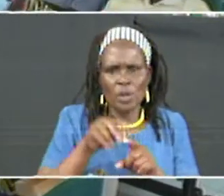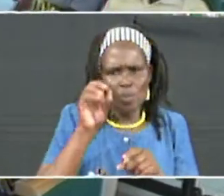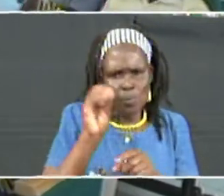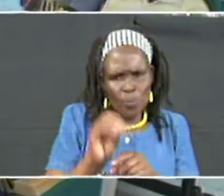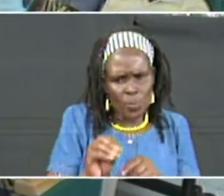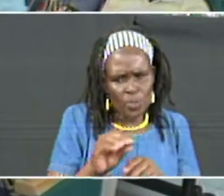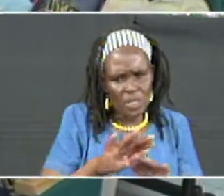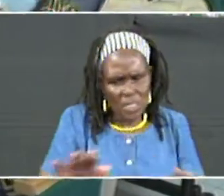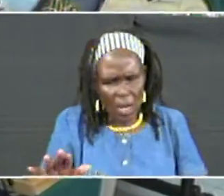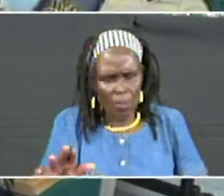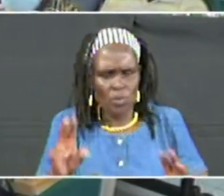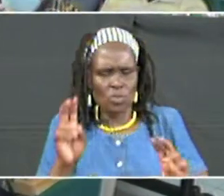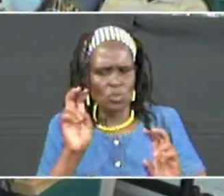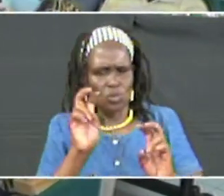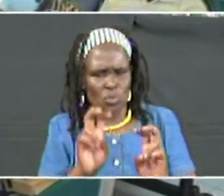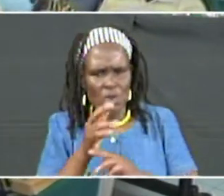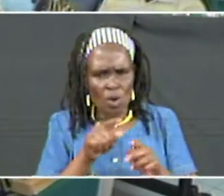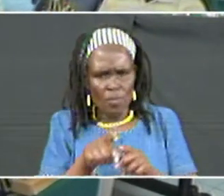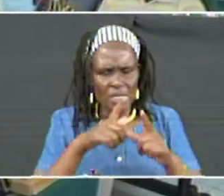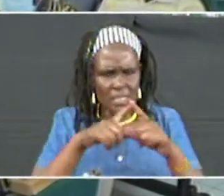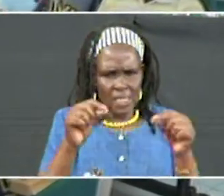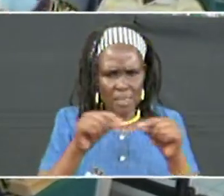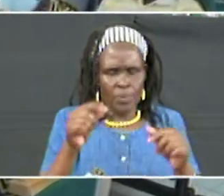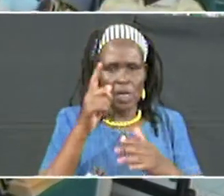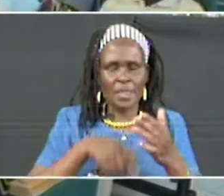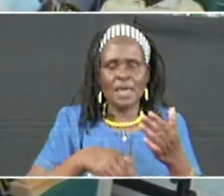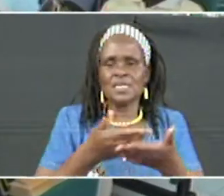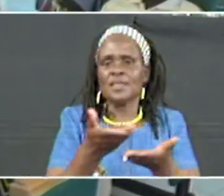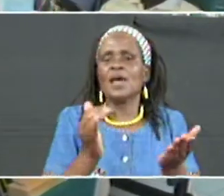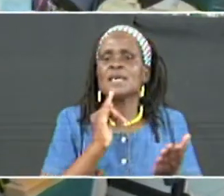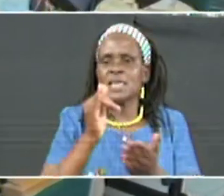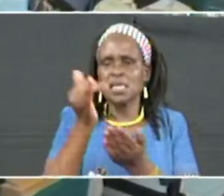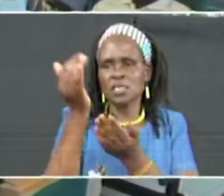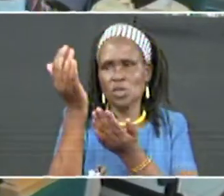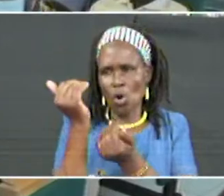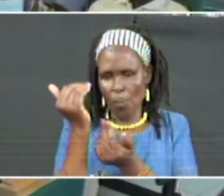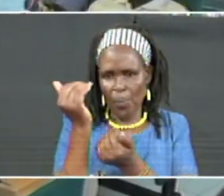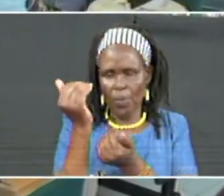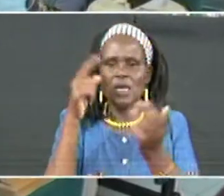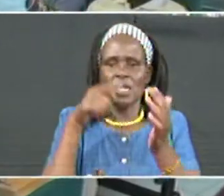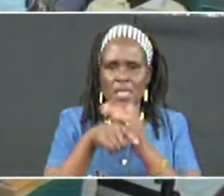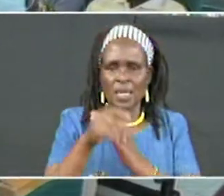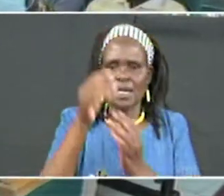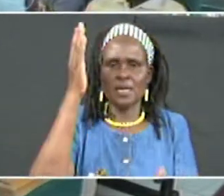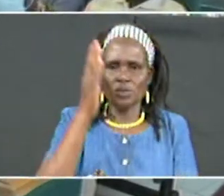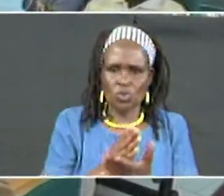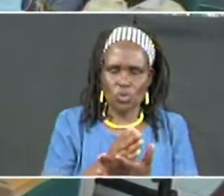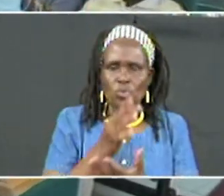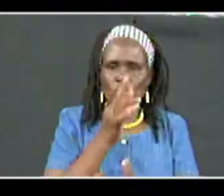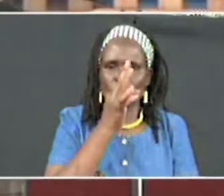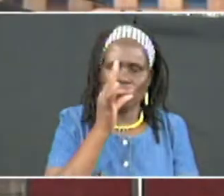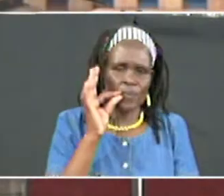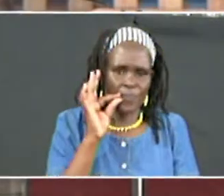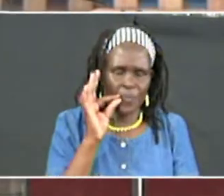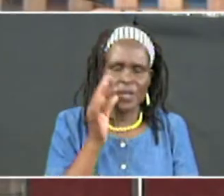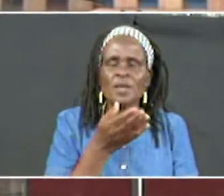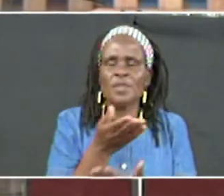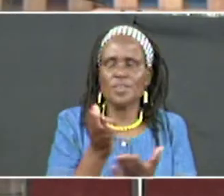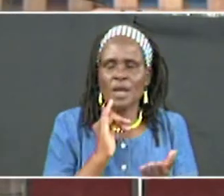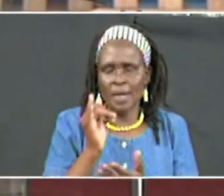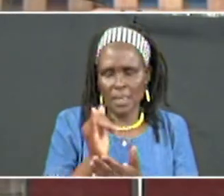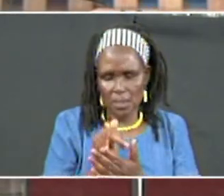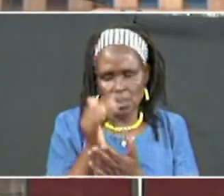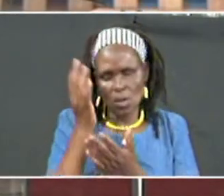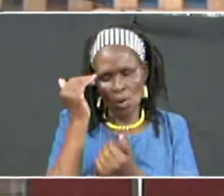see from this scripture that there is hope in true fasting. There is hope